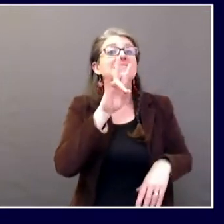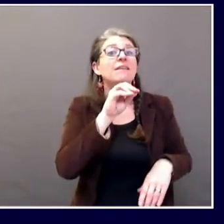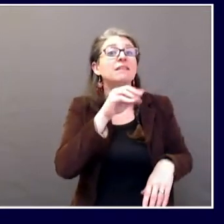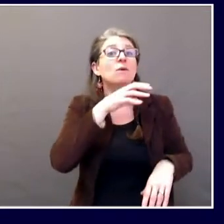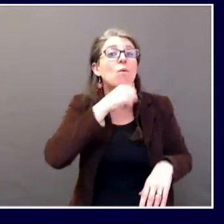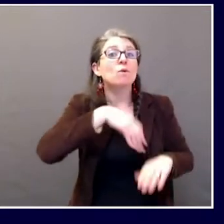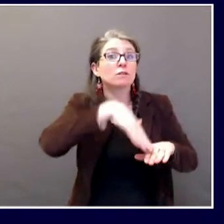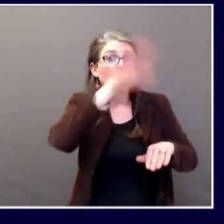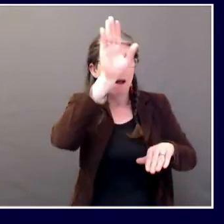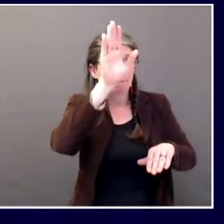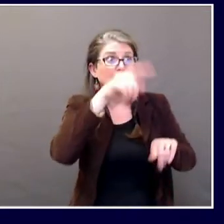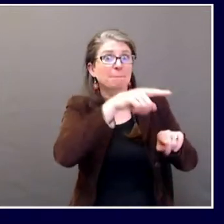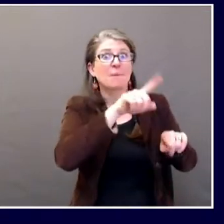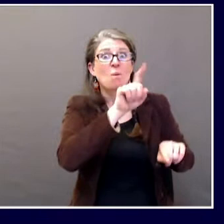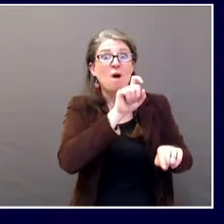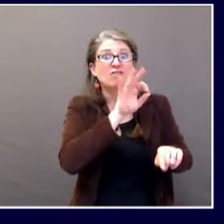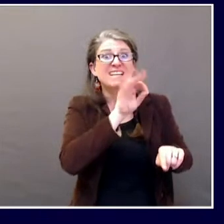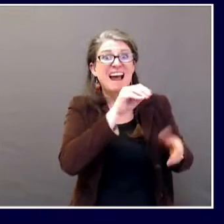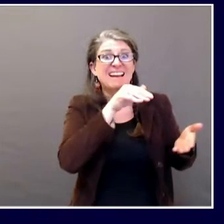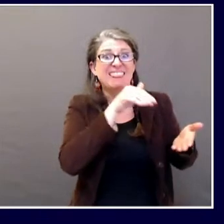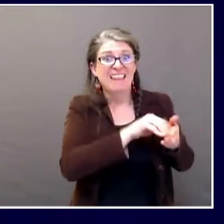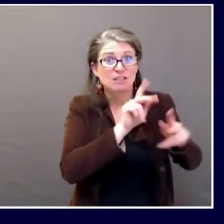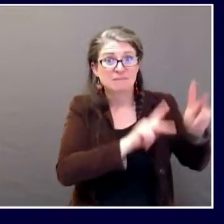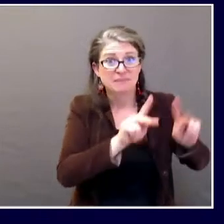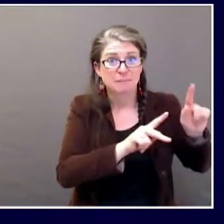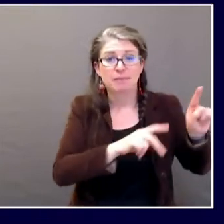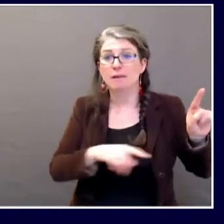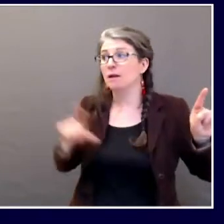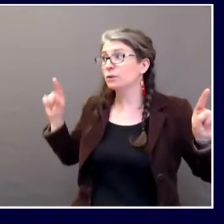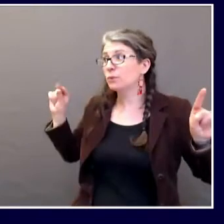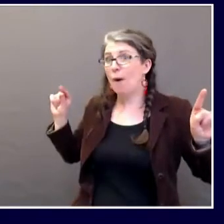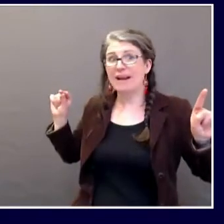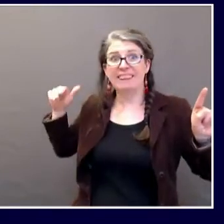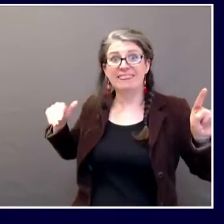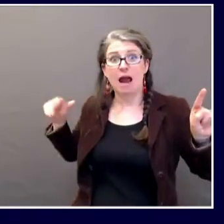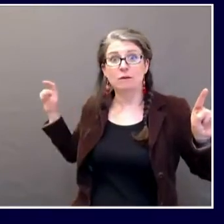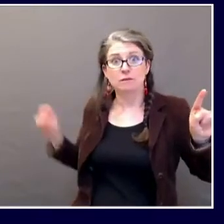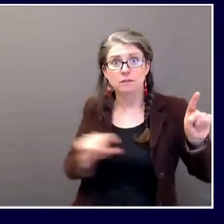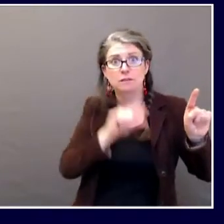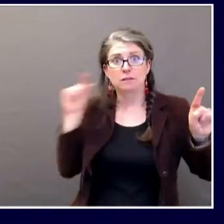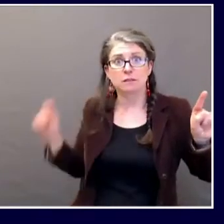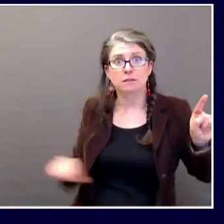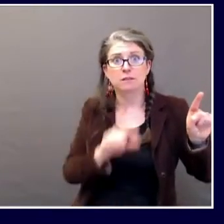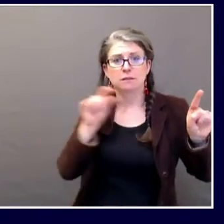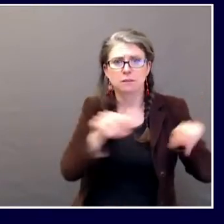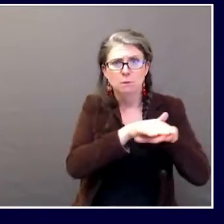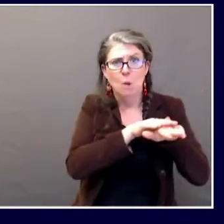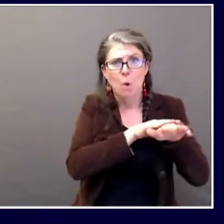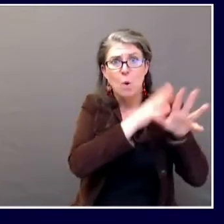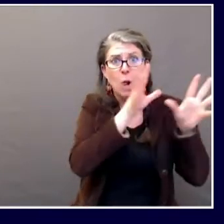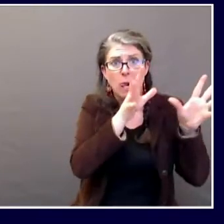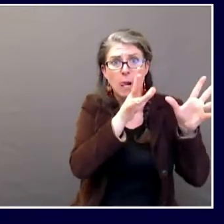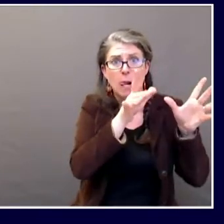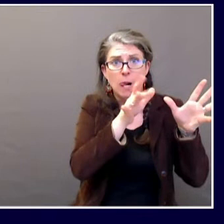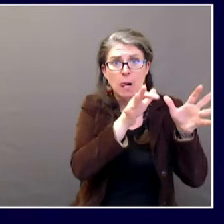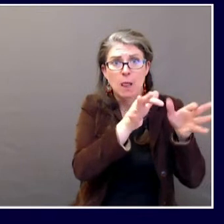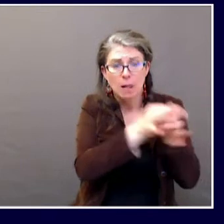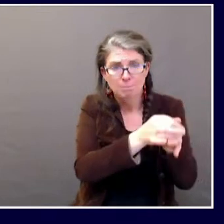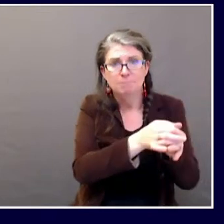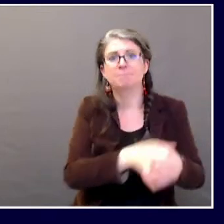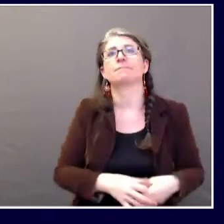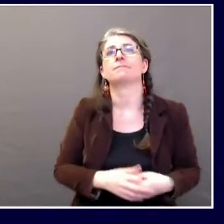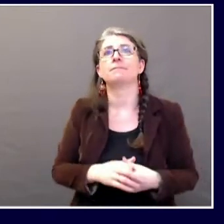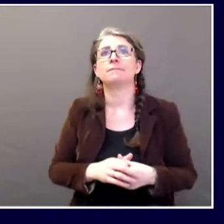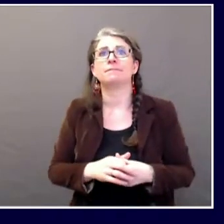one. Okay, Dr. Shah, thank you so much. Thanks, Cindy. Well, I appreciate all of the questions this afternoon. I'd like to take a second